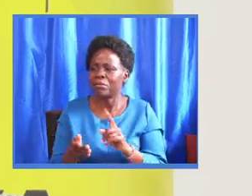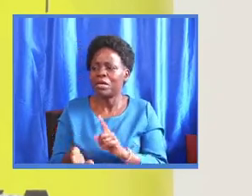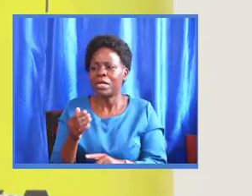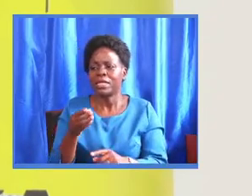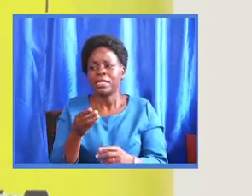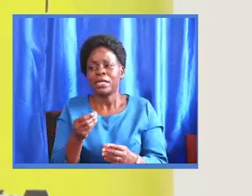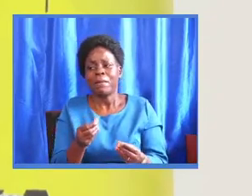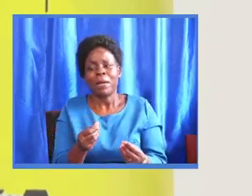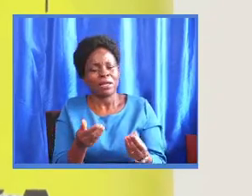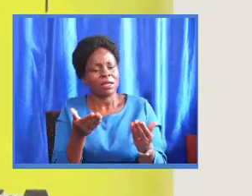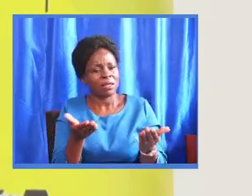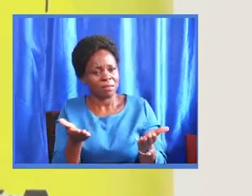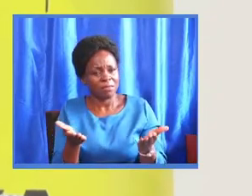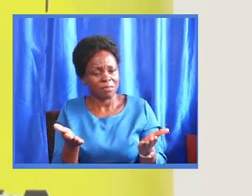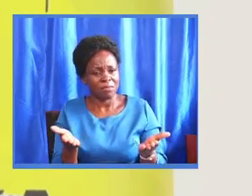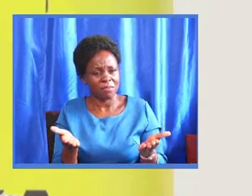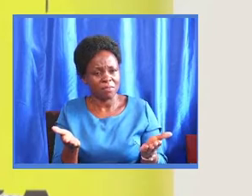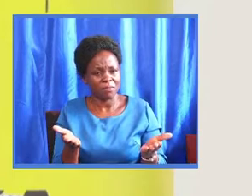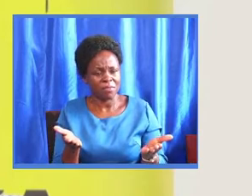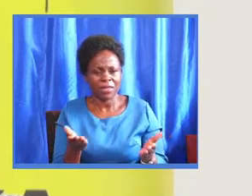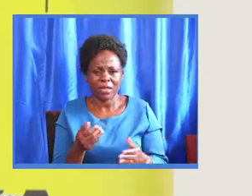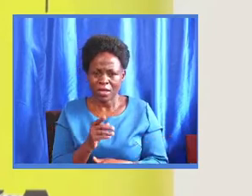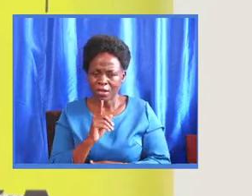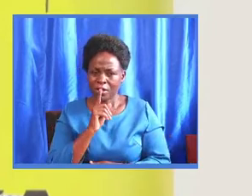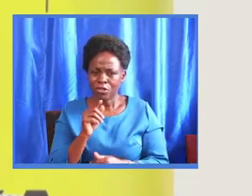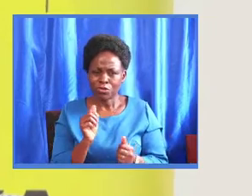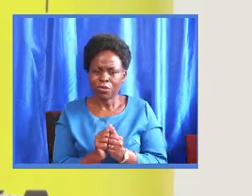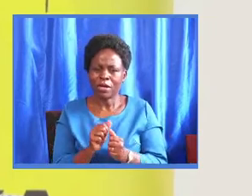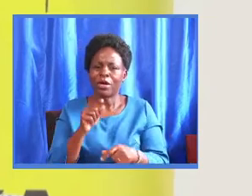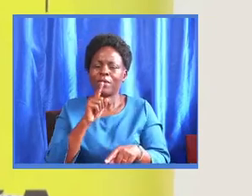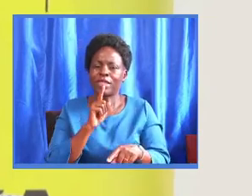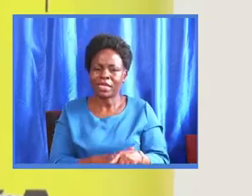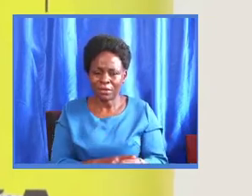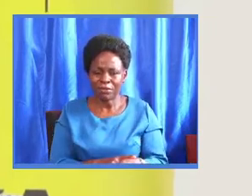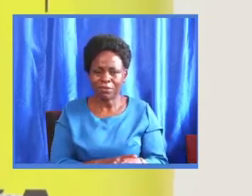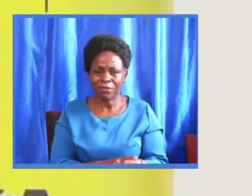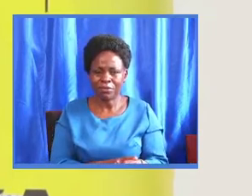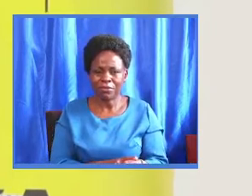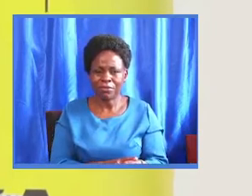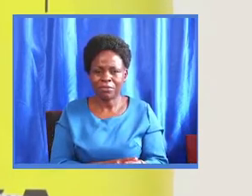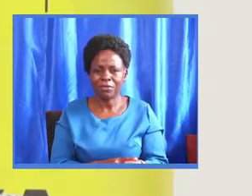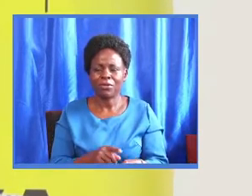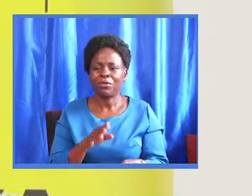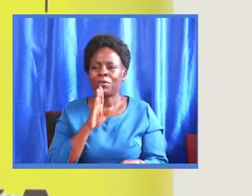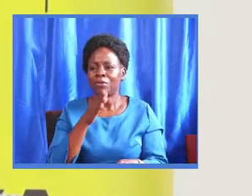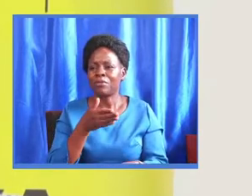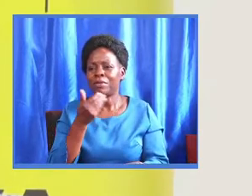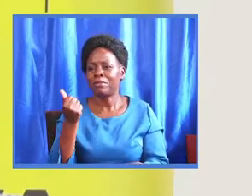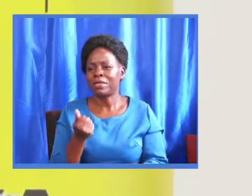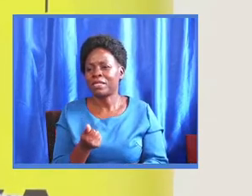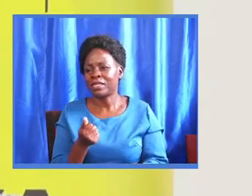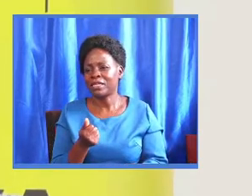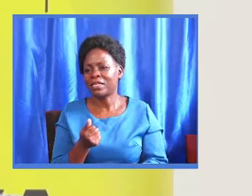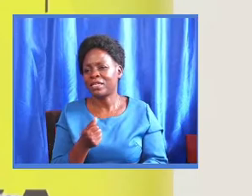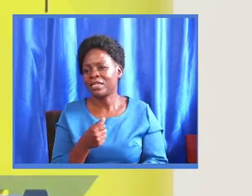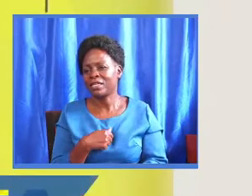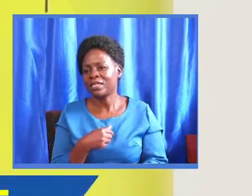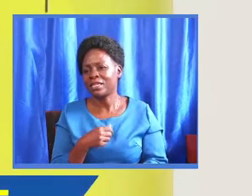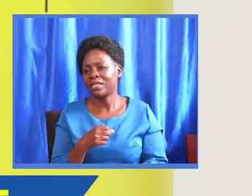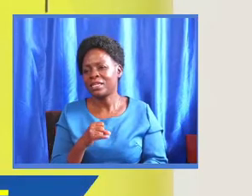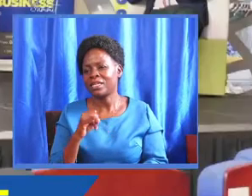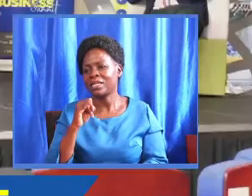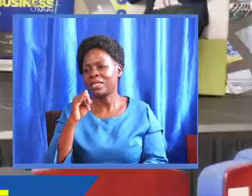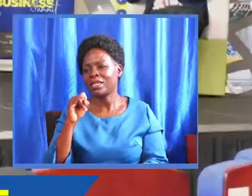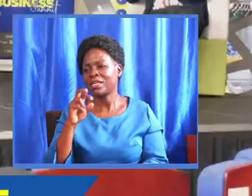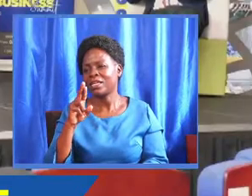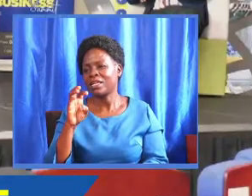circulating, and we are sure with time we are going to be better. And I'm certain Irene and team have ideas